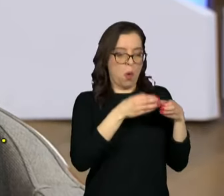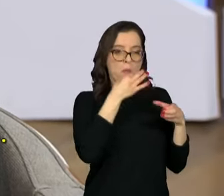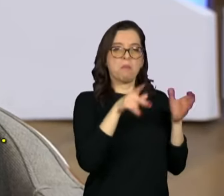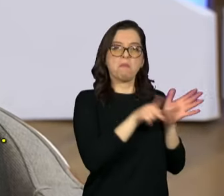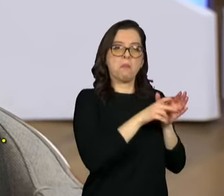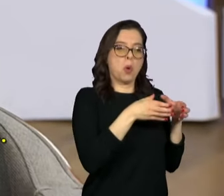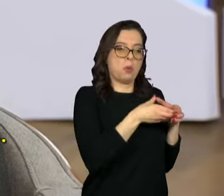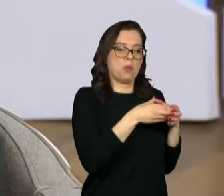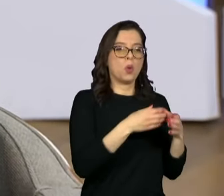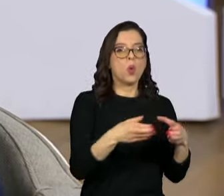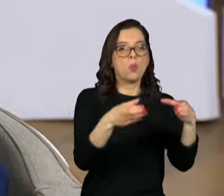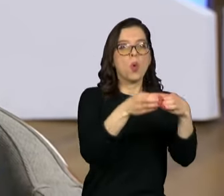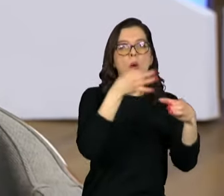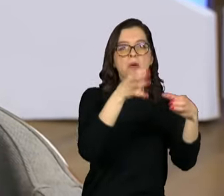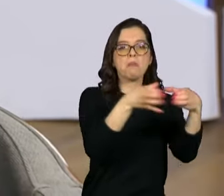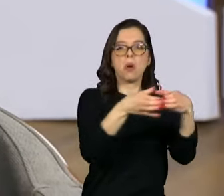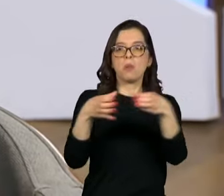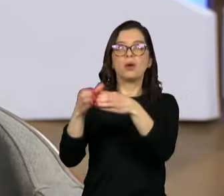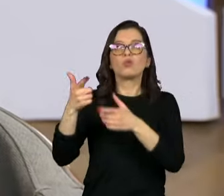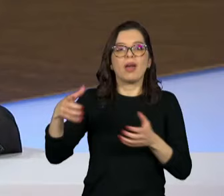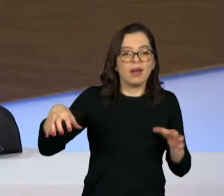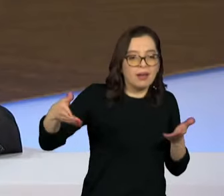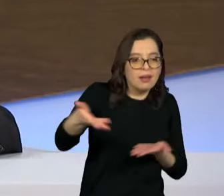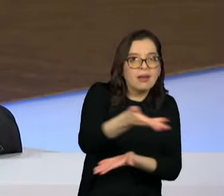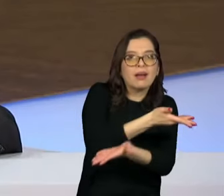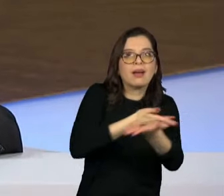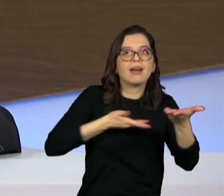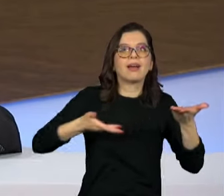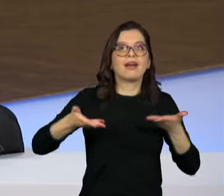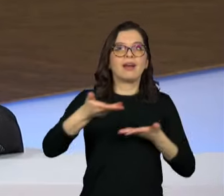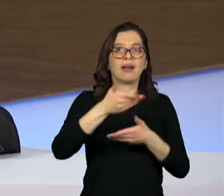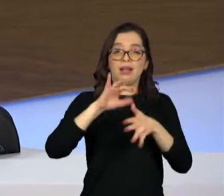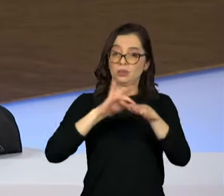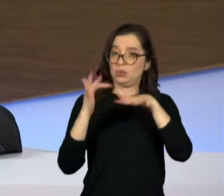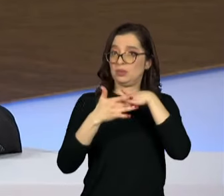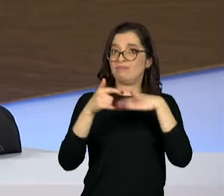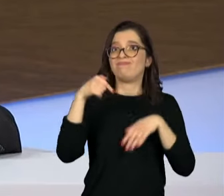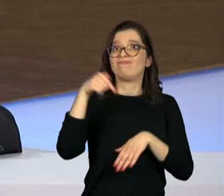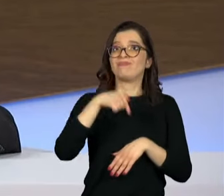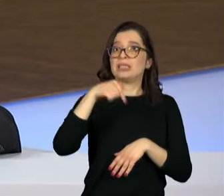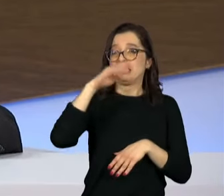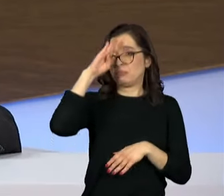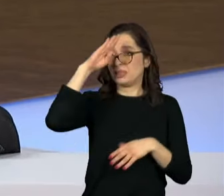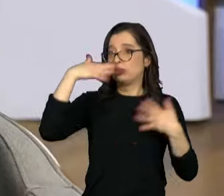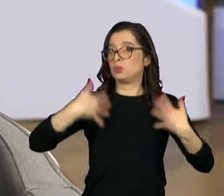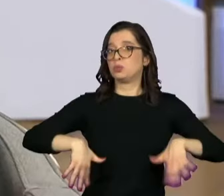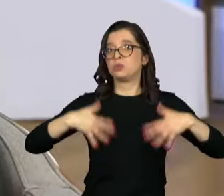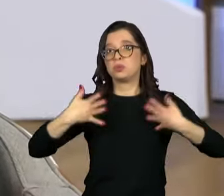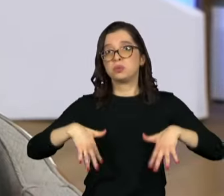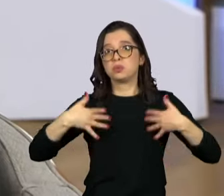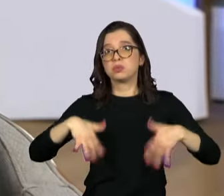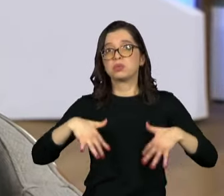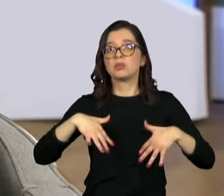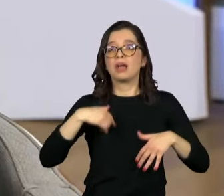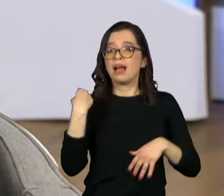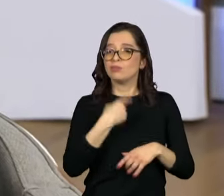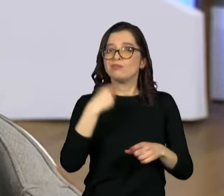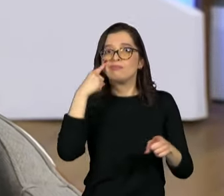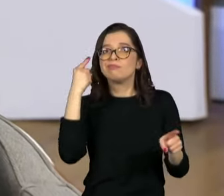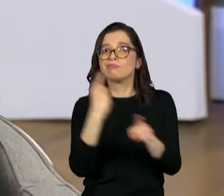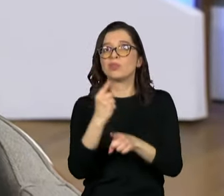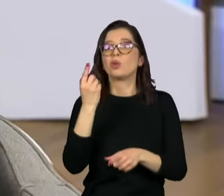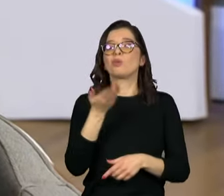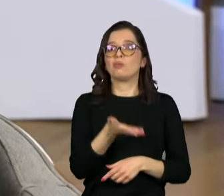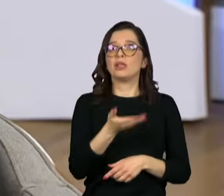like-minded opinion, because the social media companies want to keep us glued to our screens. They figured out the best way